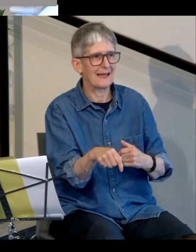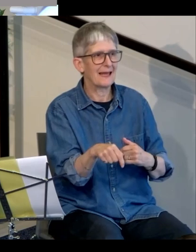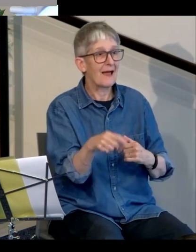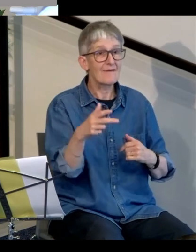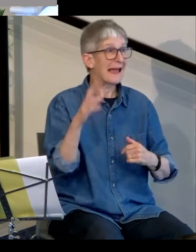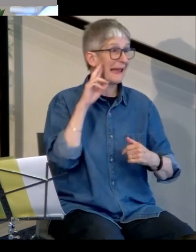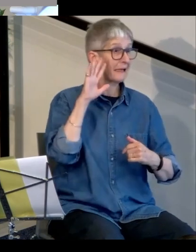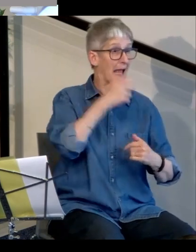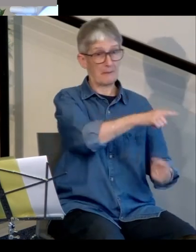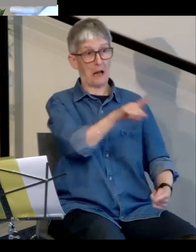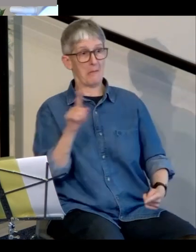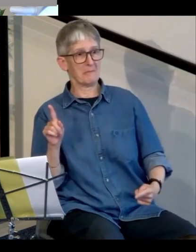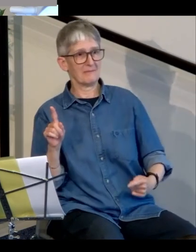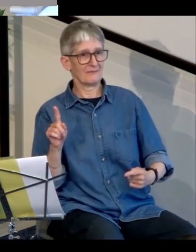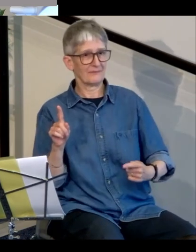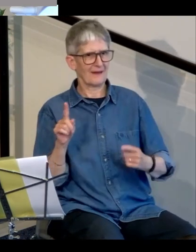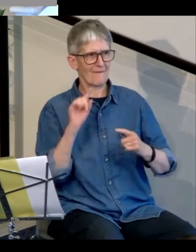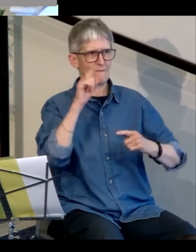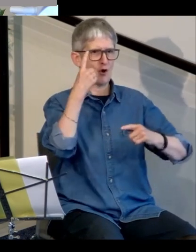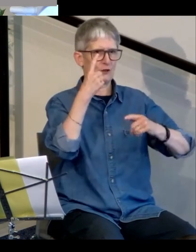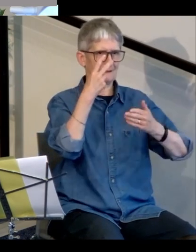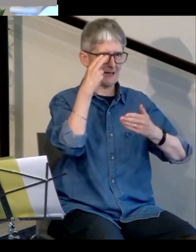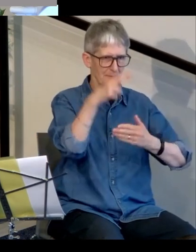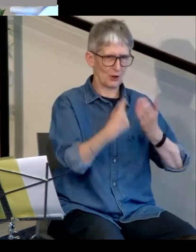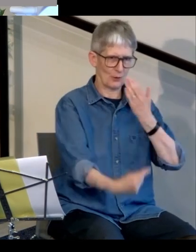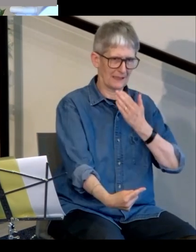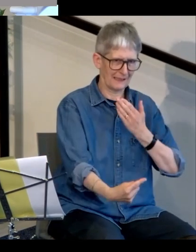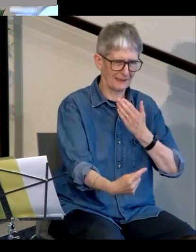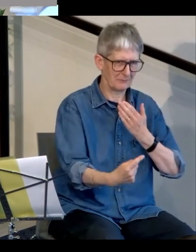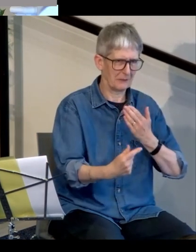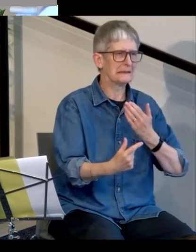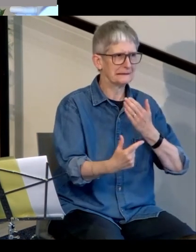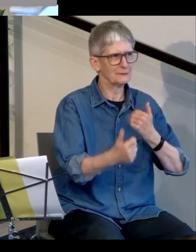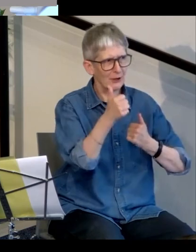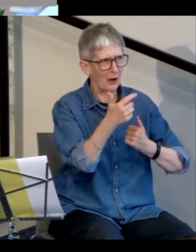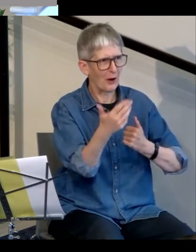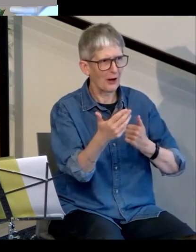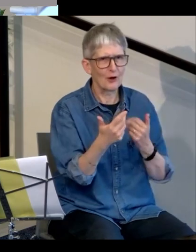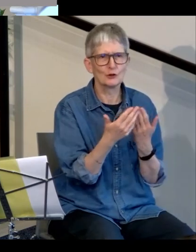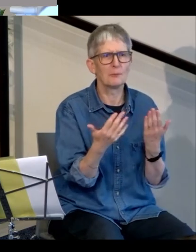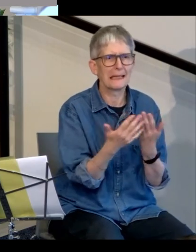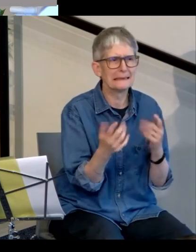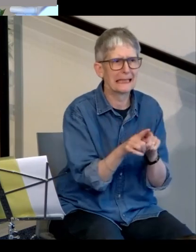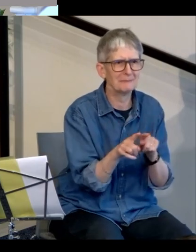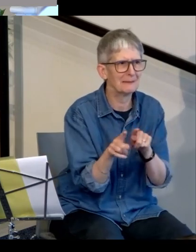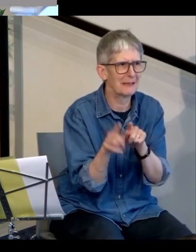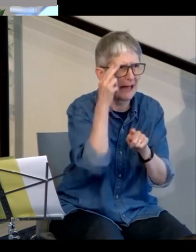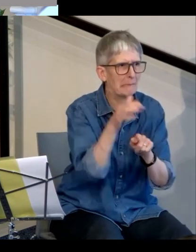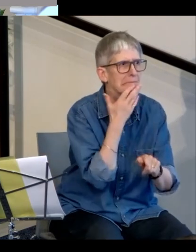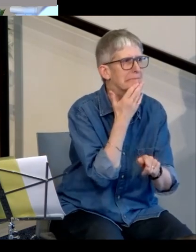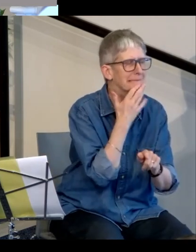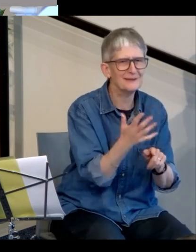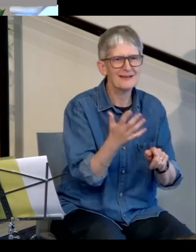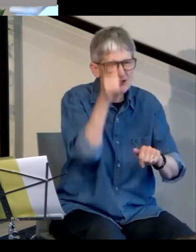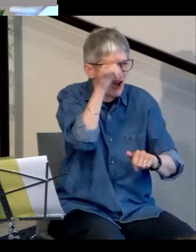name, please do come up. I've only got first names written down, so hopefully we won't have too many of the same people coming up. You know